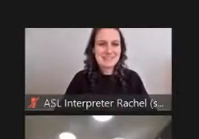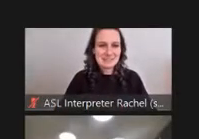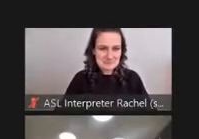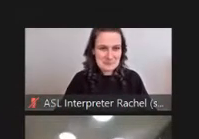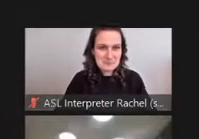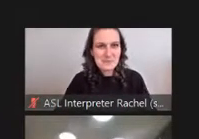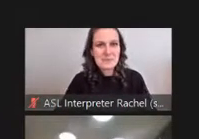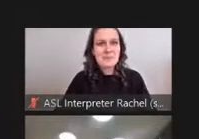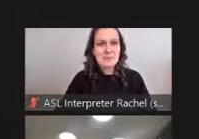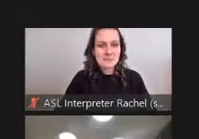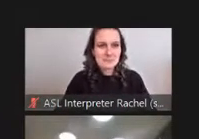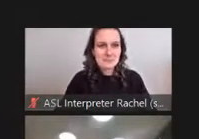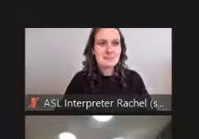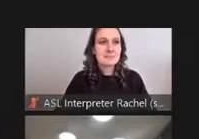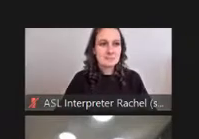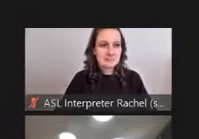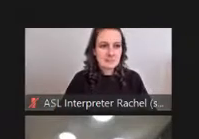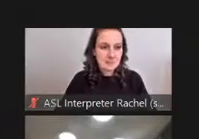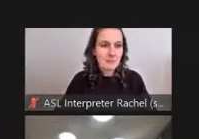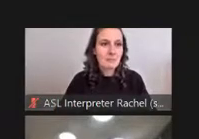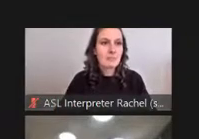And there we go.